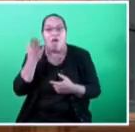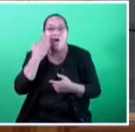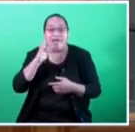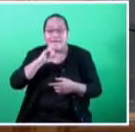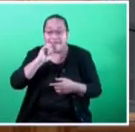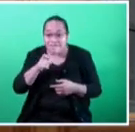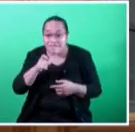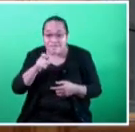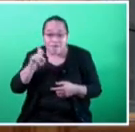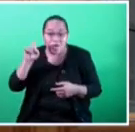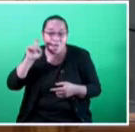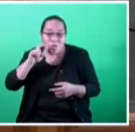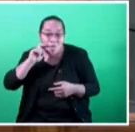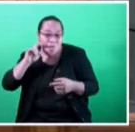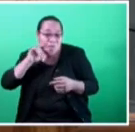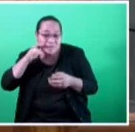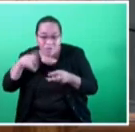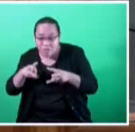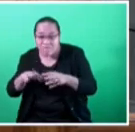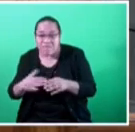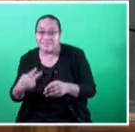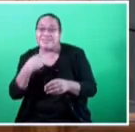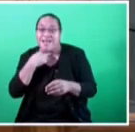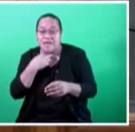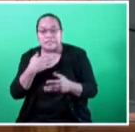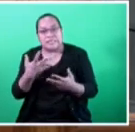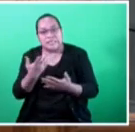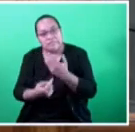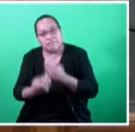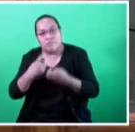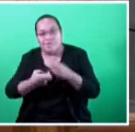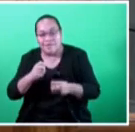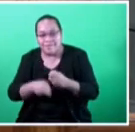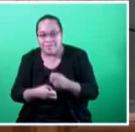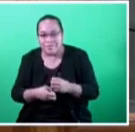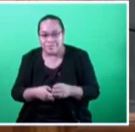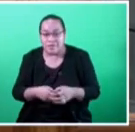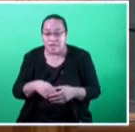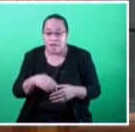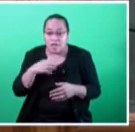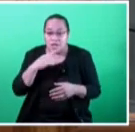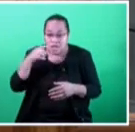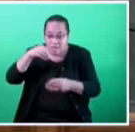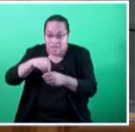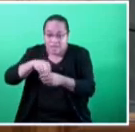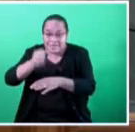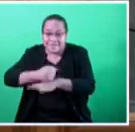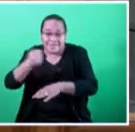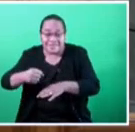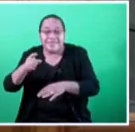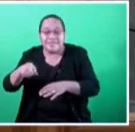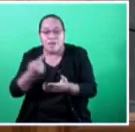happens when our arteries get clogged. Honourable Speaker, during its inception, the Ministry of Waterways